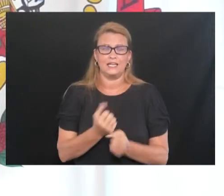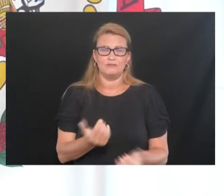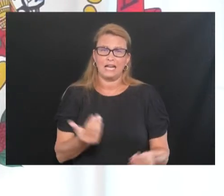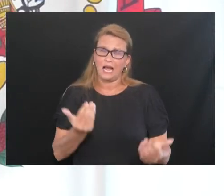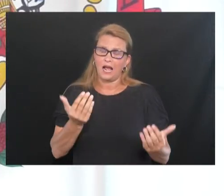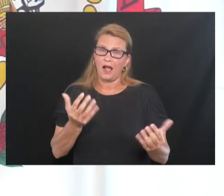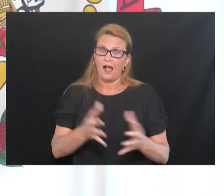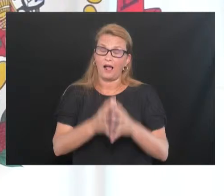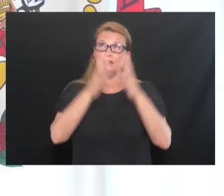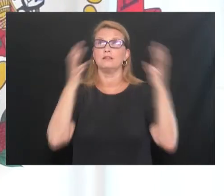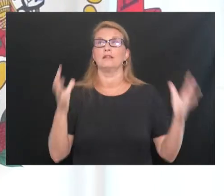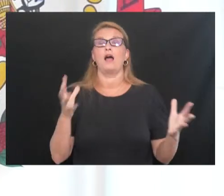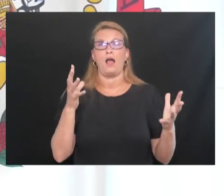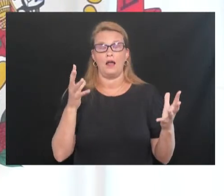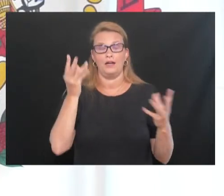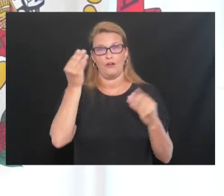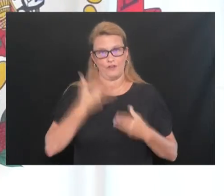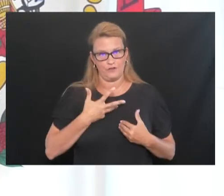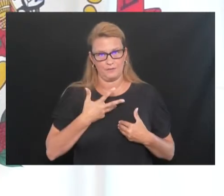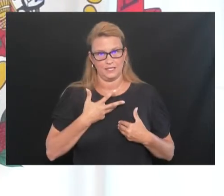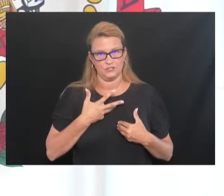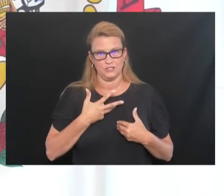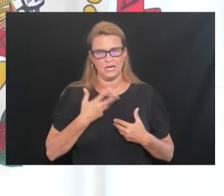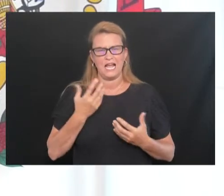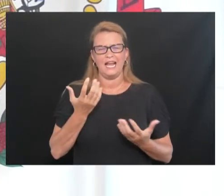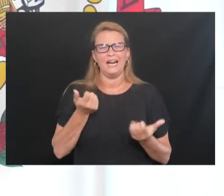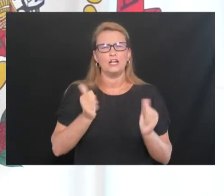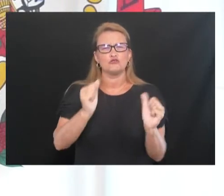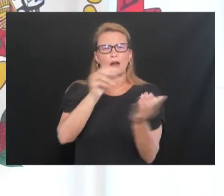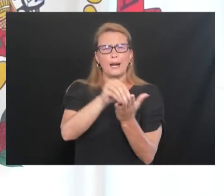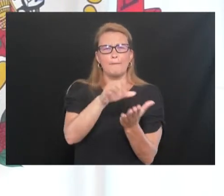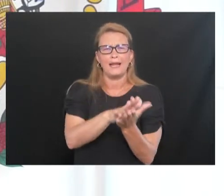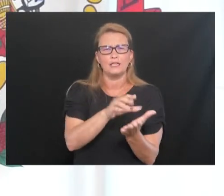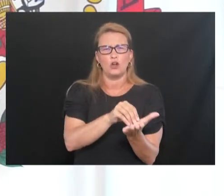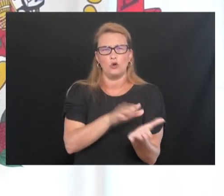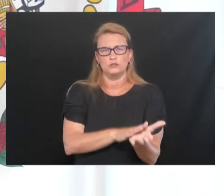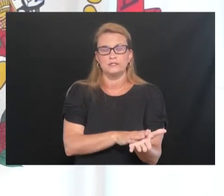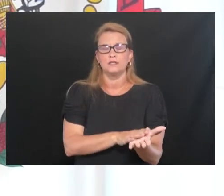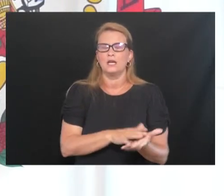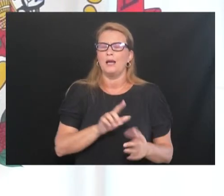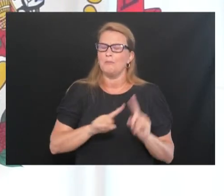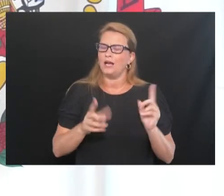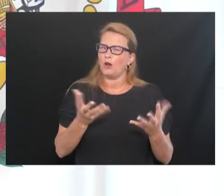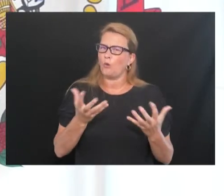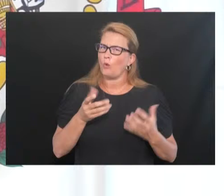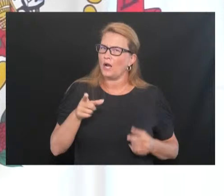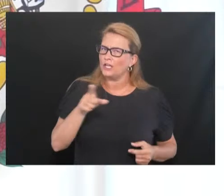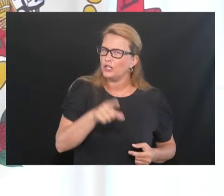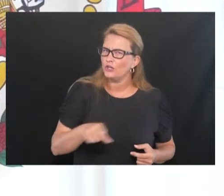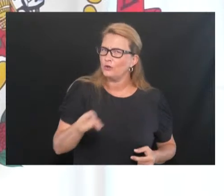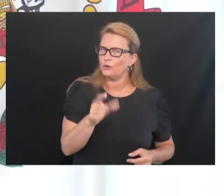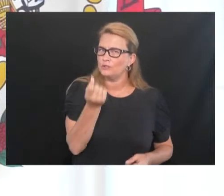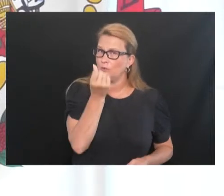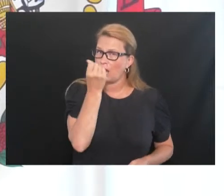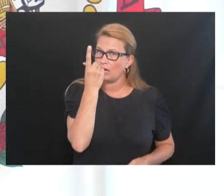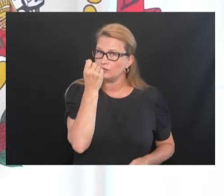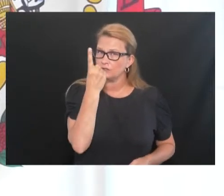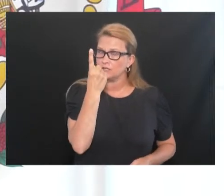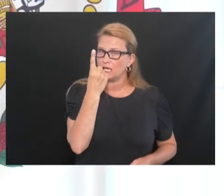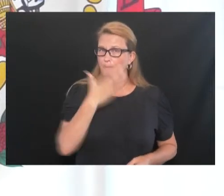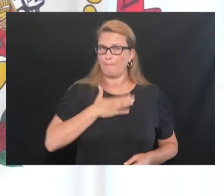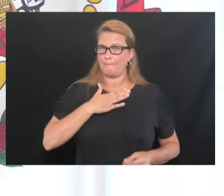many notes, but I want to make absolutely certain that everybody understands, exactly where I am and where we